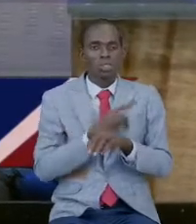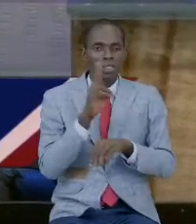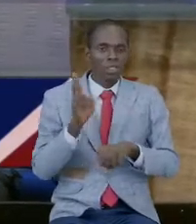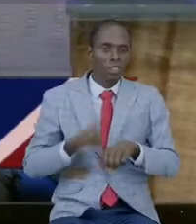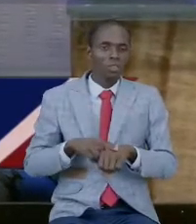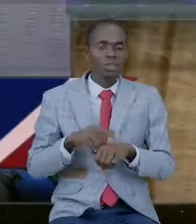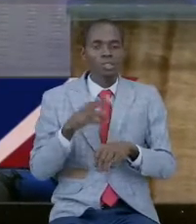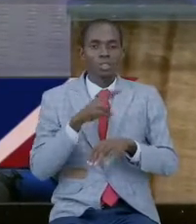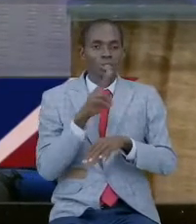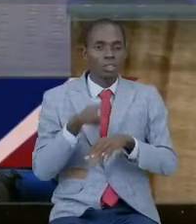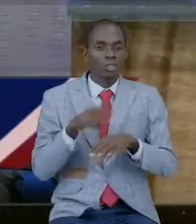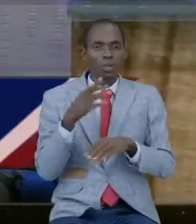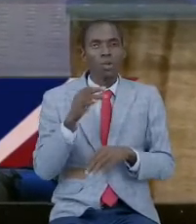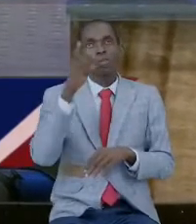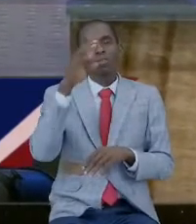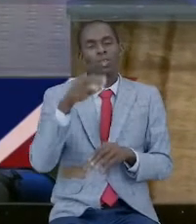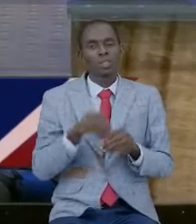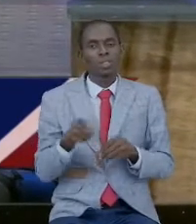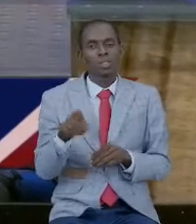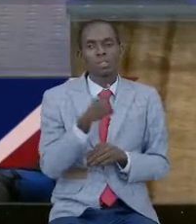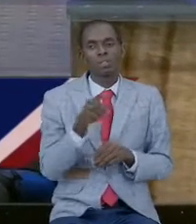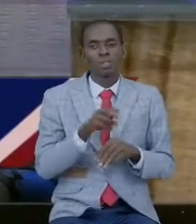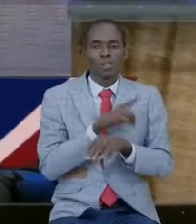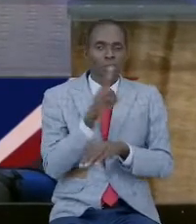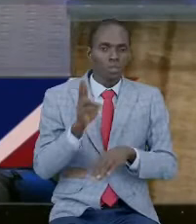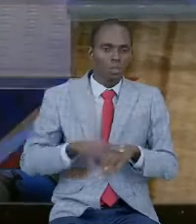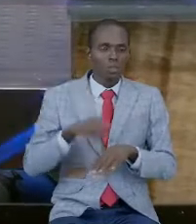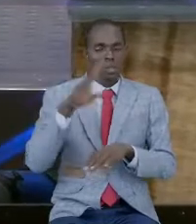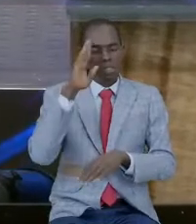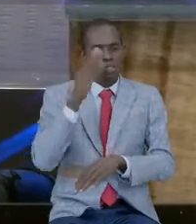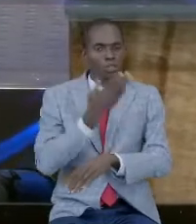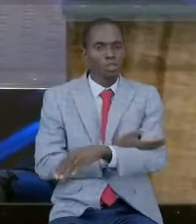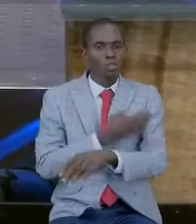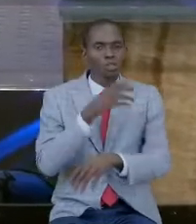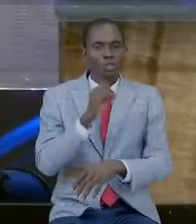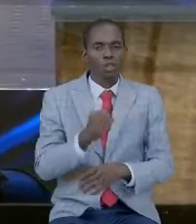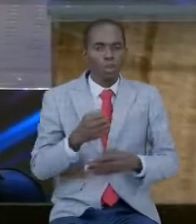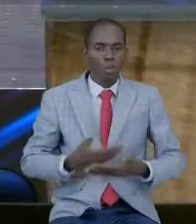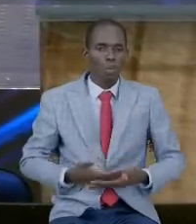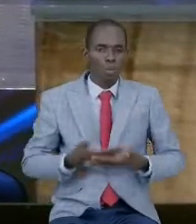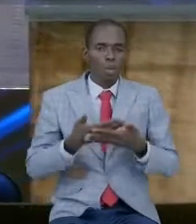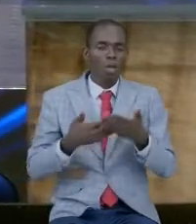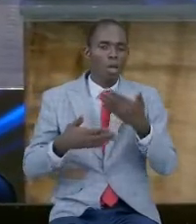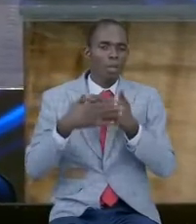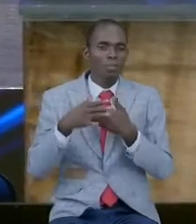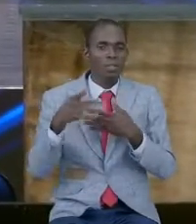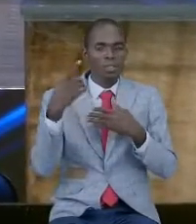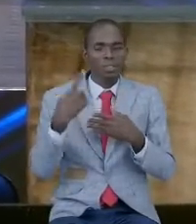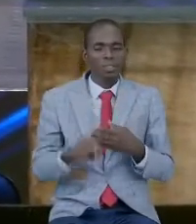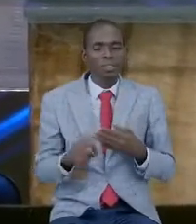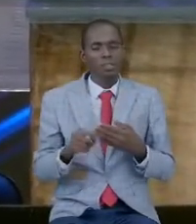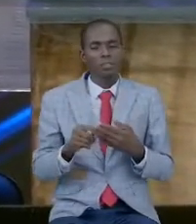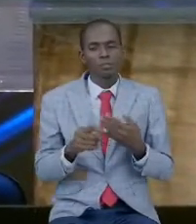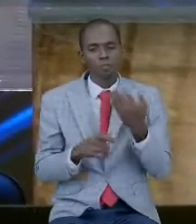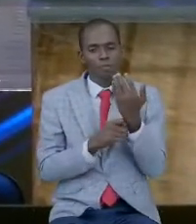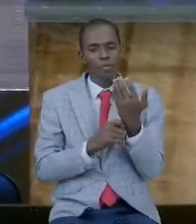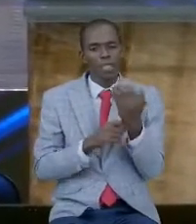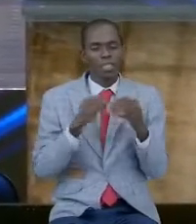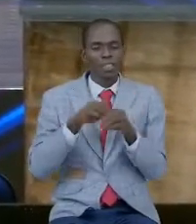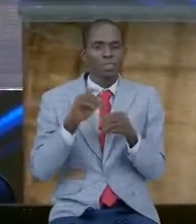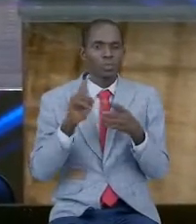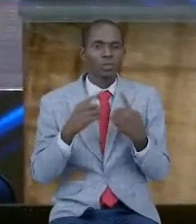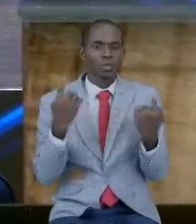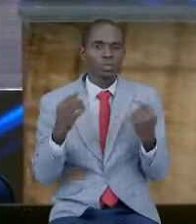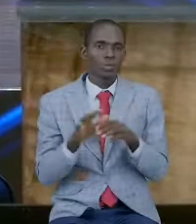in them. Nominal sons born after the flesh into sinfulness. Number